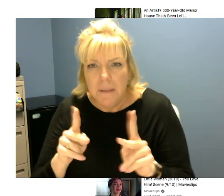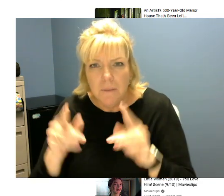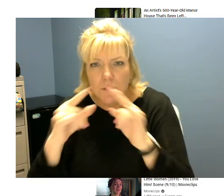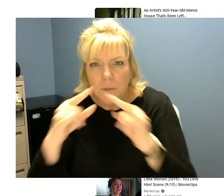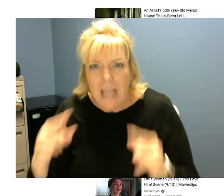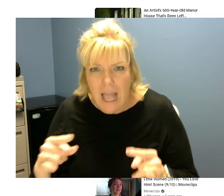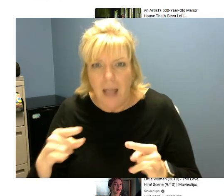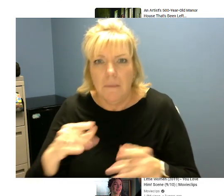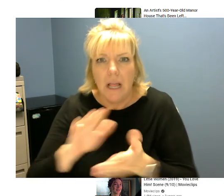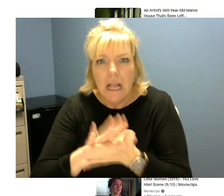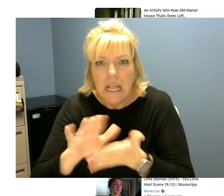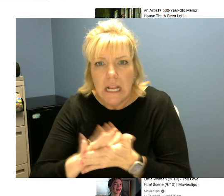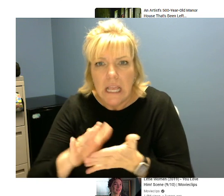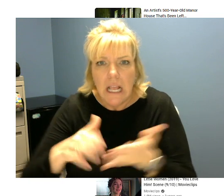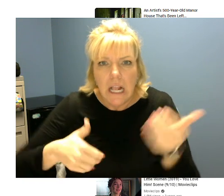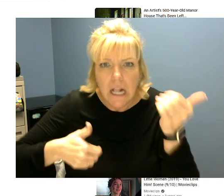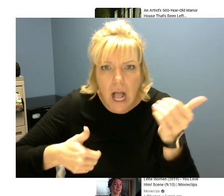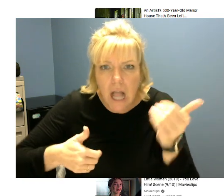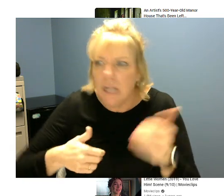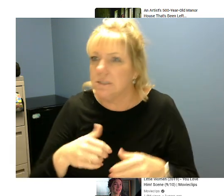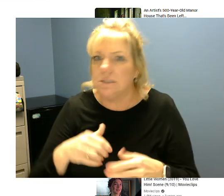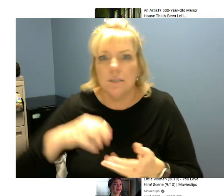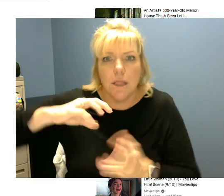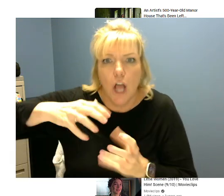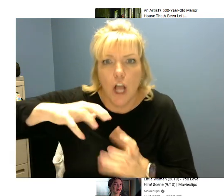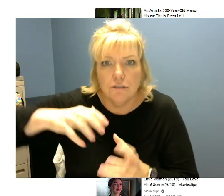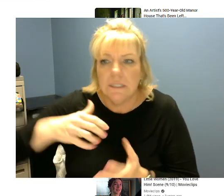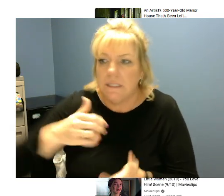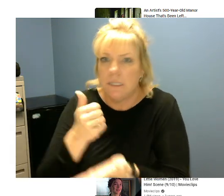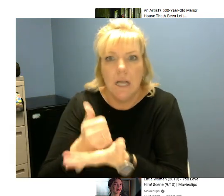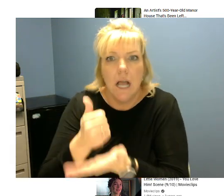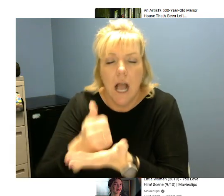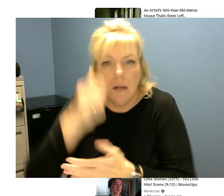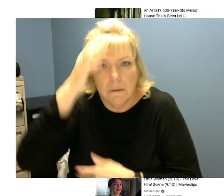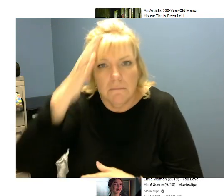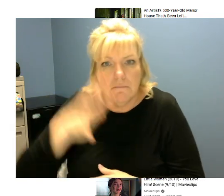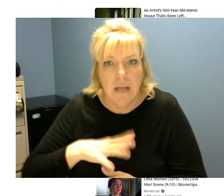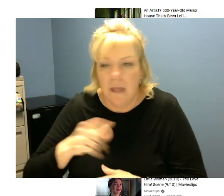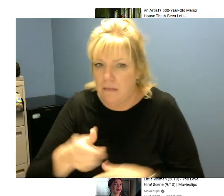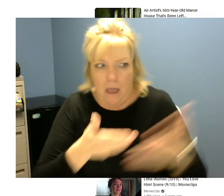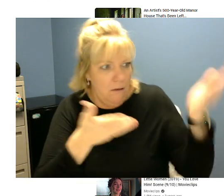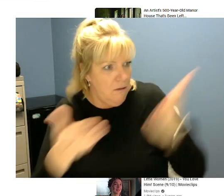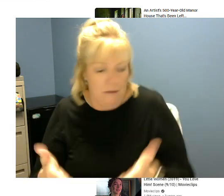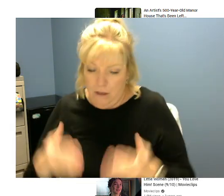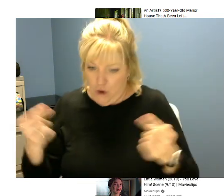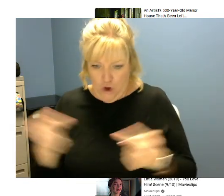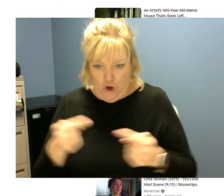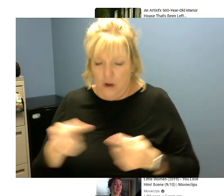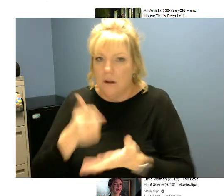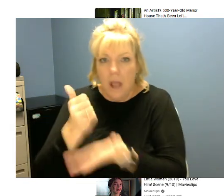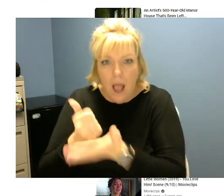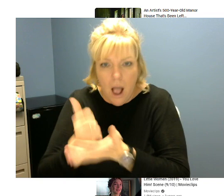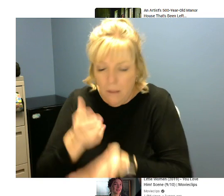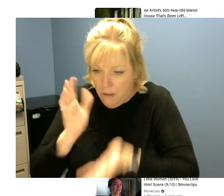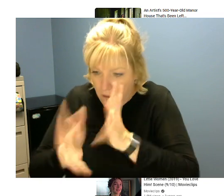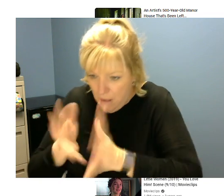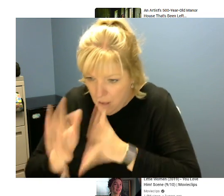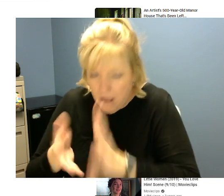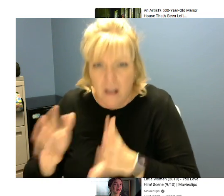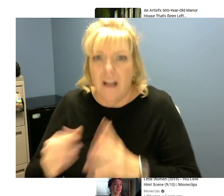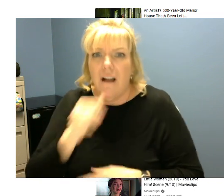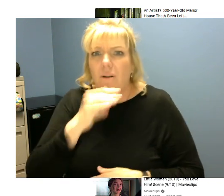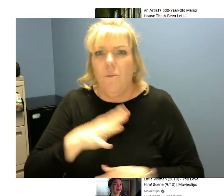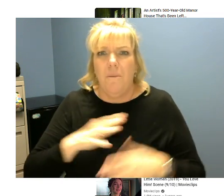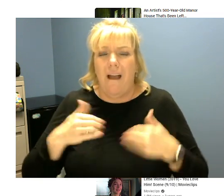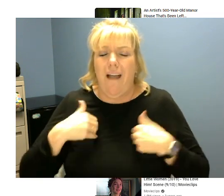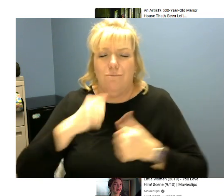She's making them food. She's, helping the men, when they're brought in, helping with their wounds and stuff. She's doing